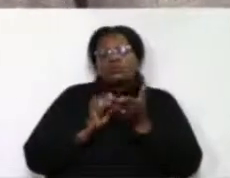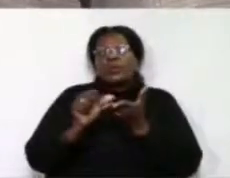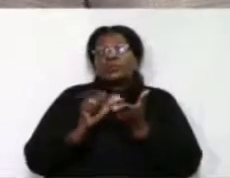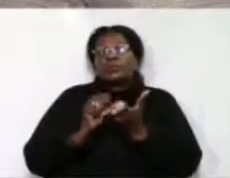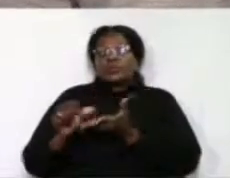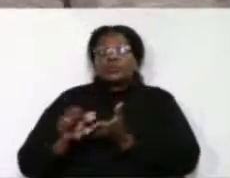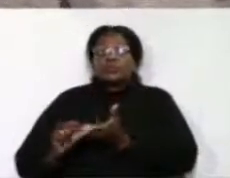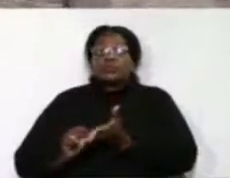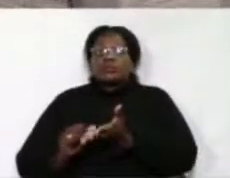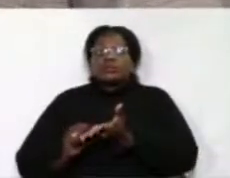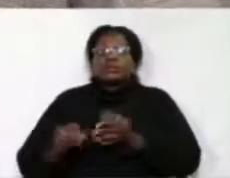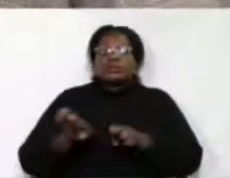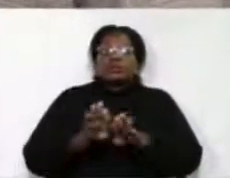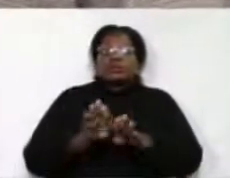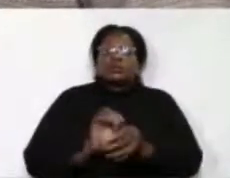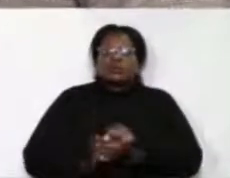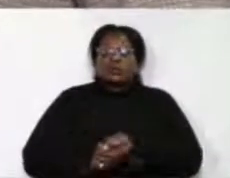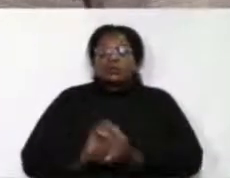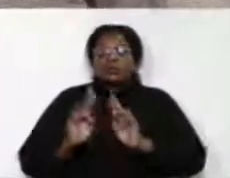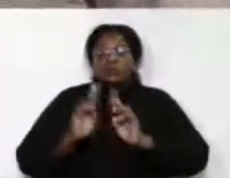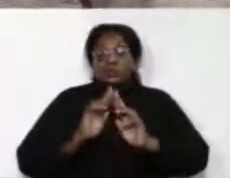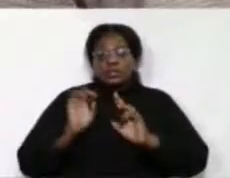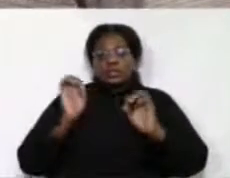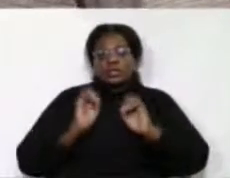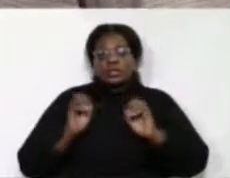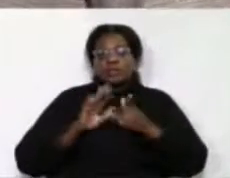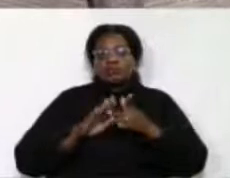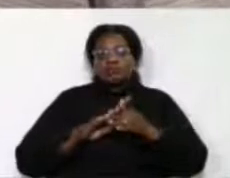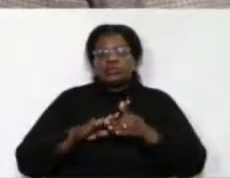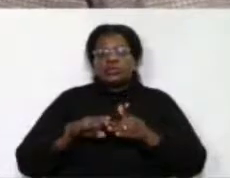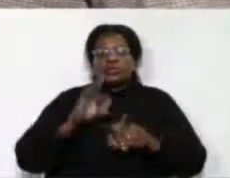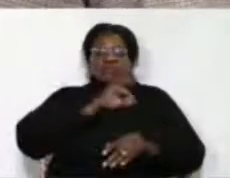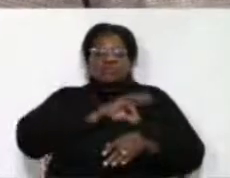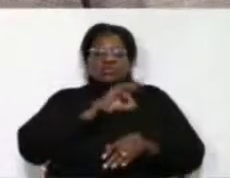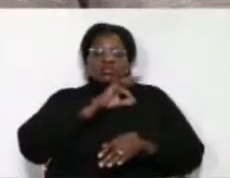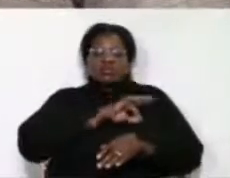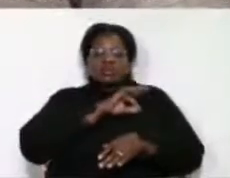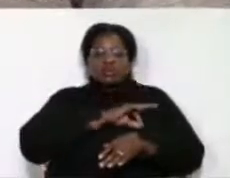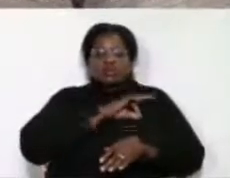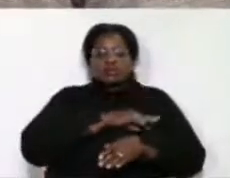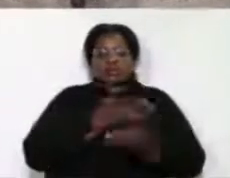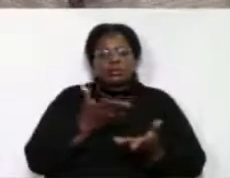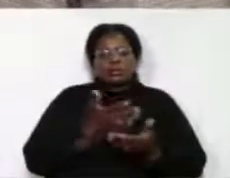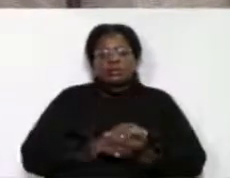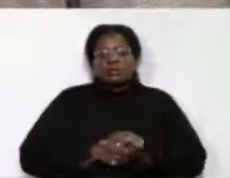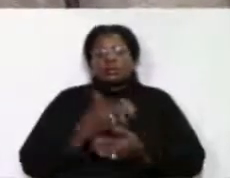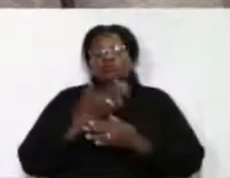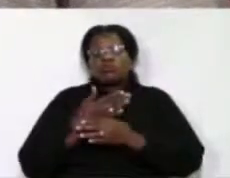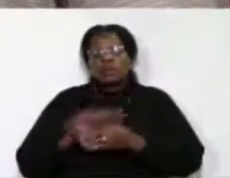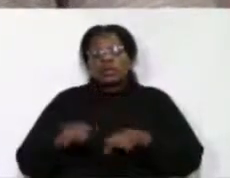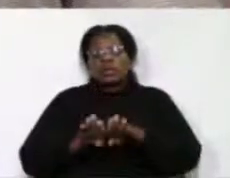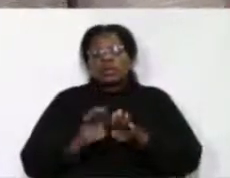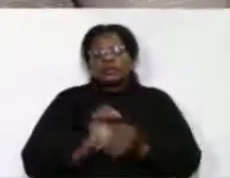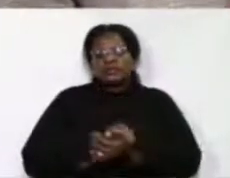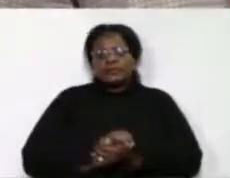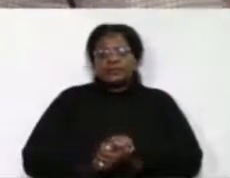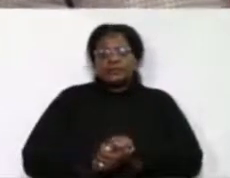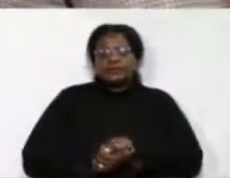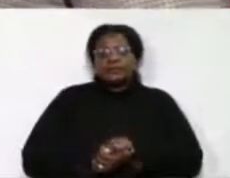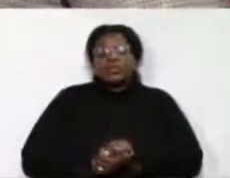we haven't spoken about labor much here. We spoke about salaries, paying ourselves a salary. Then we've got our operating costs, and you said